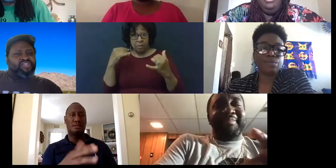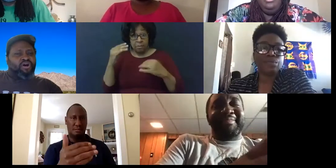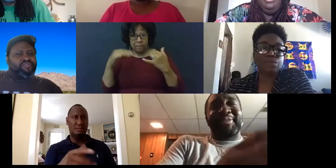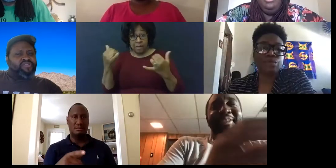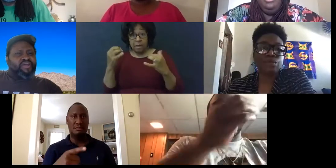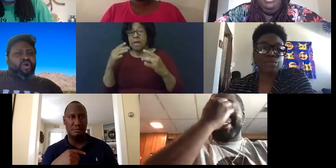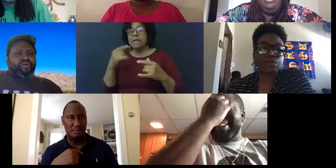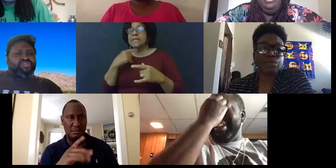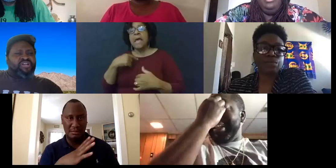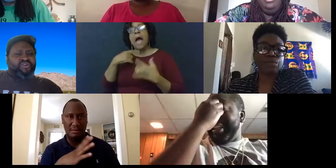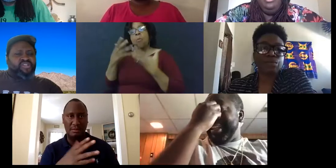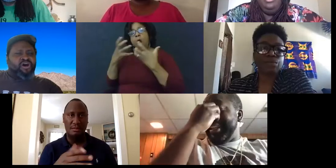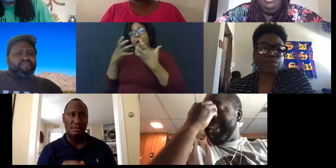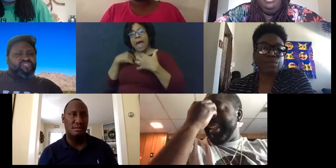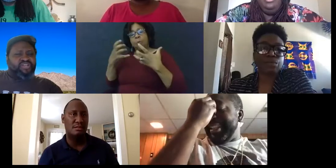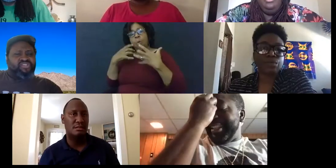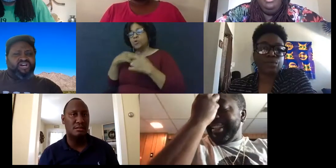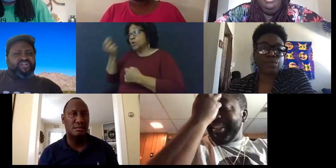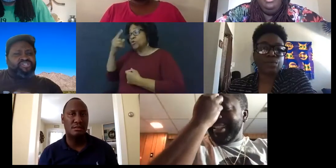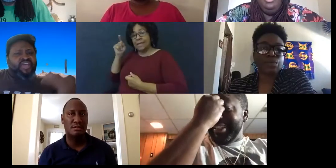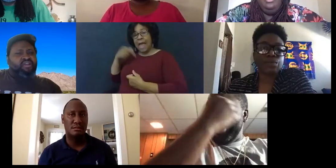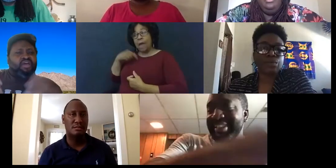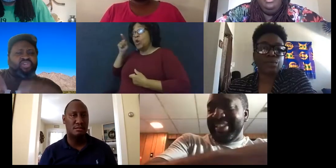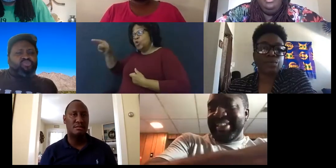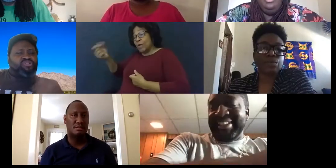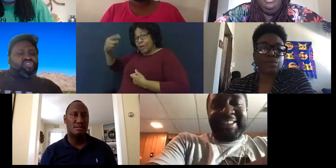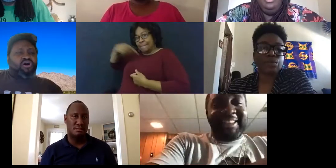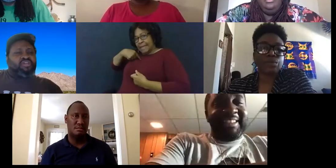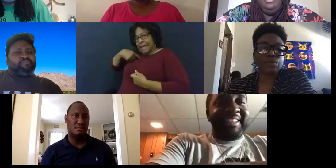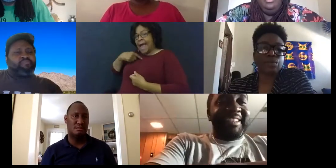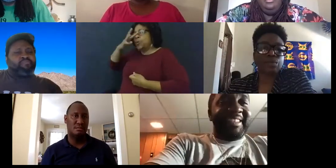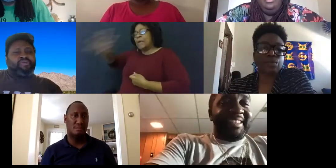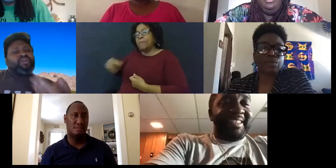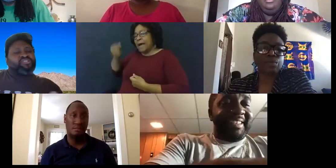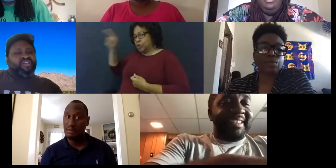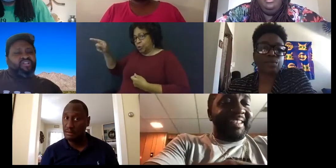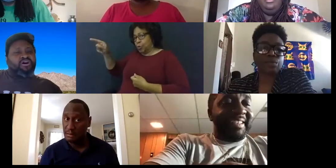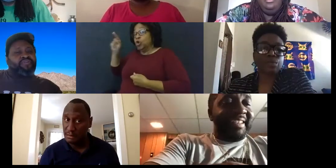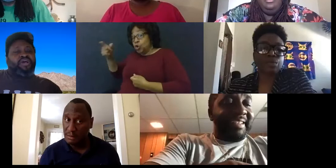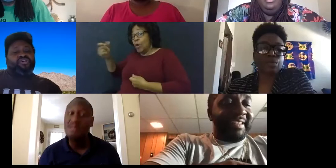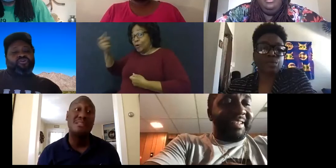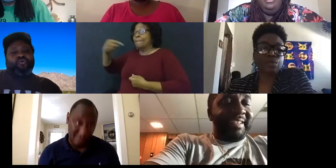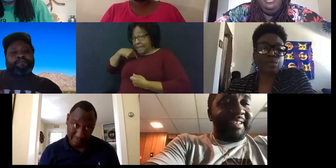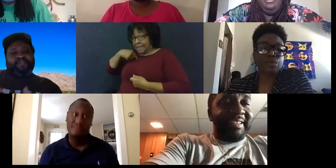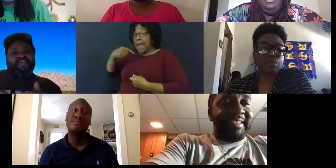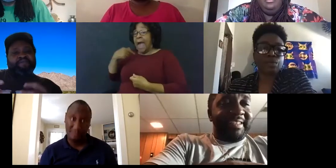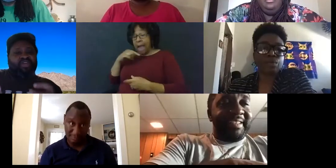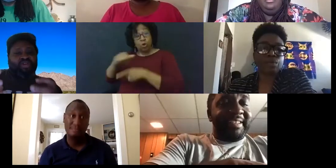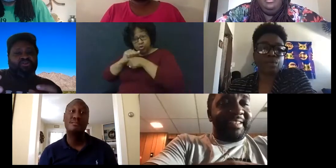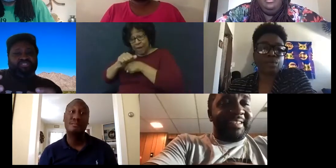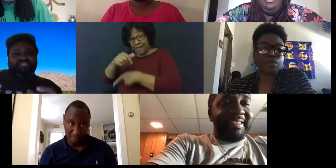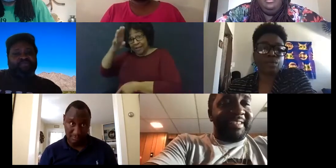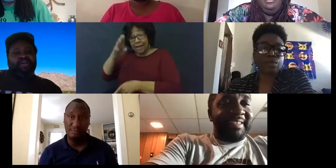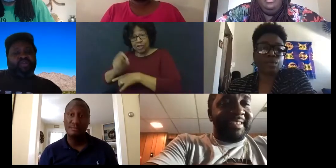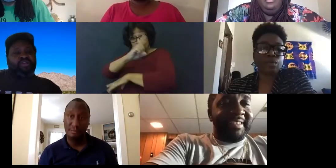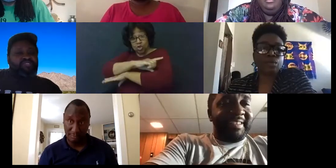like dolphins. Like, we're trying to train dolphins to understand humans talking, but we don't want to understand a dolphin. So the same thing